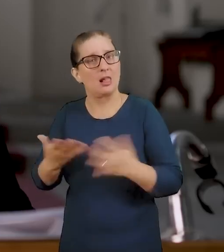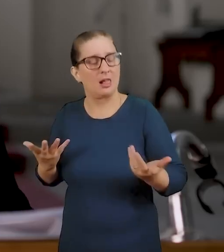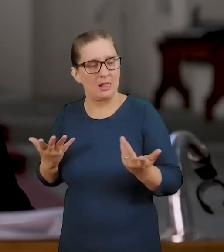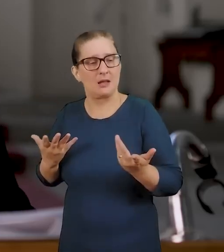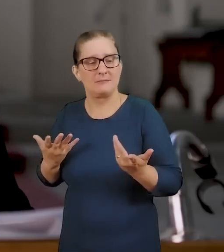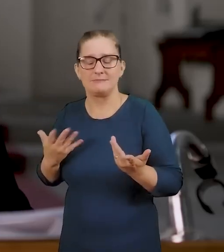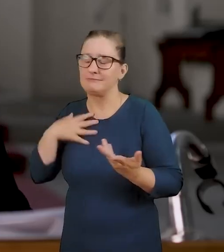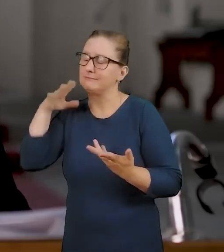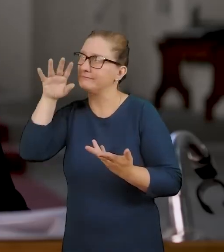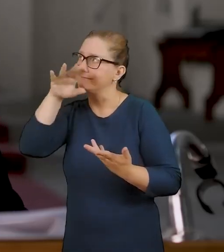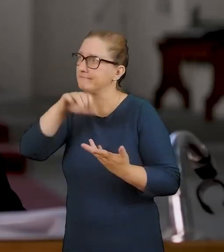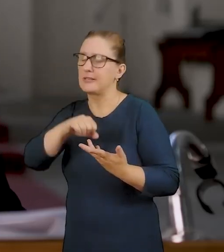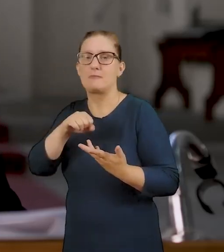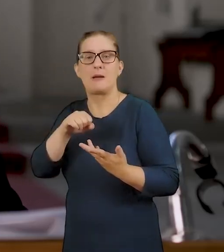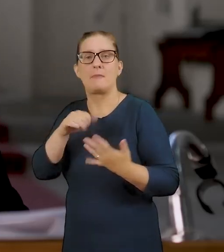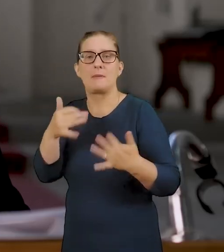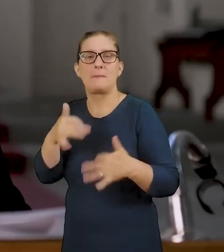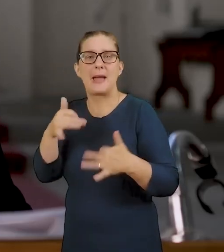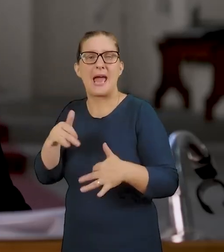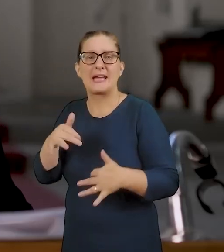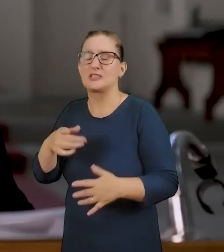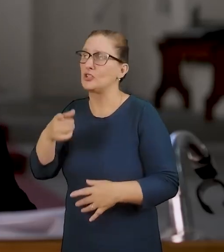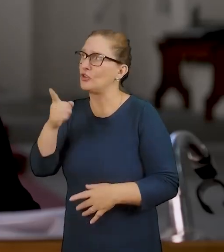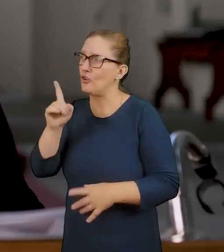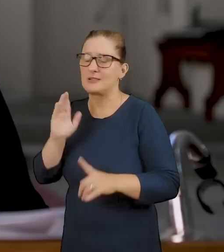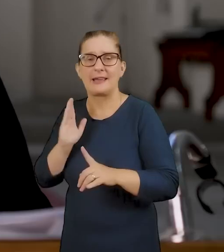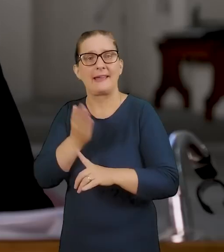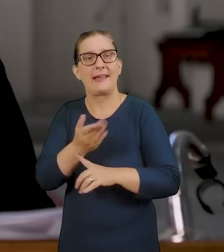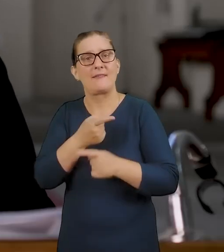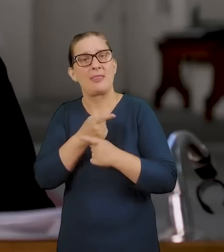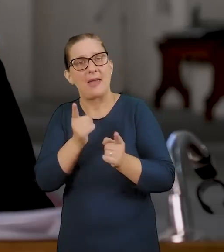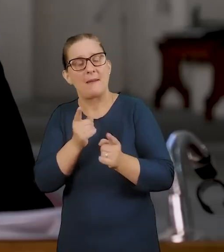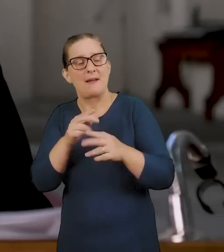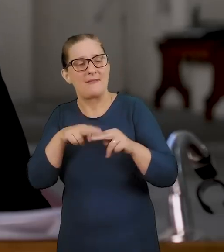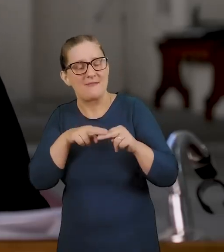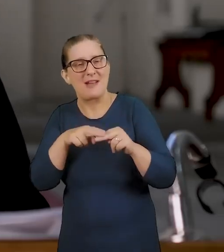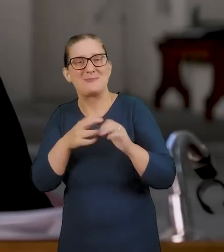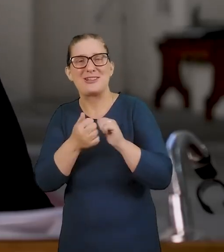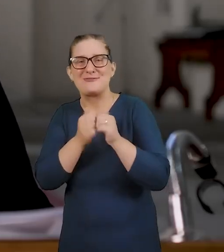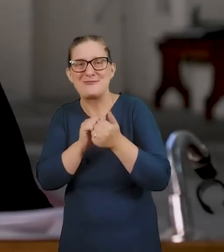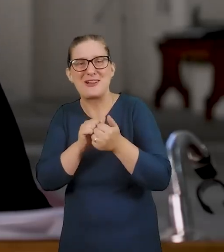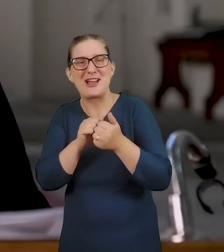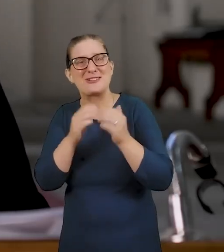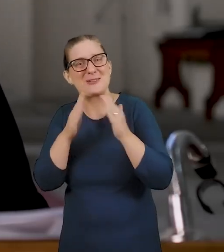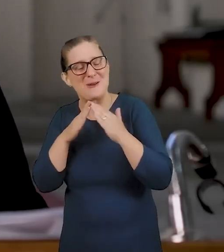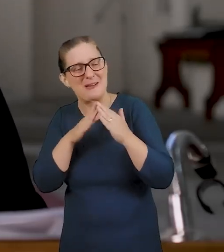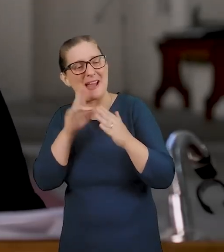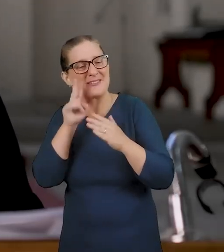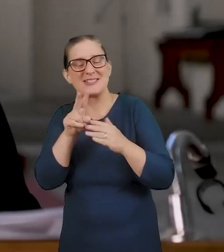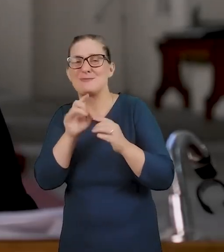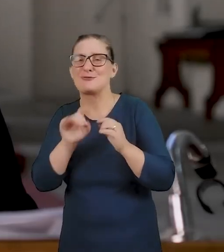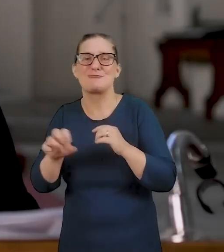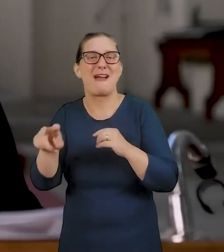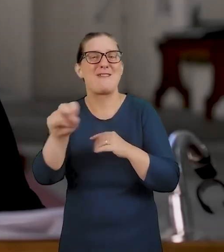me to do, I will go for you. I remember too, utterly amazed that God would give them family and friends